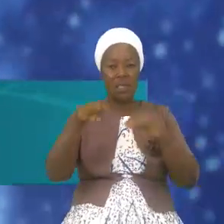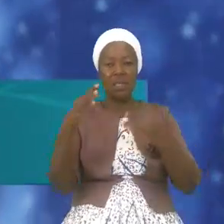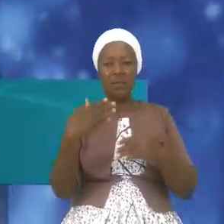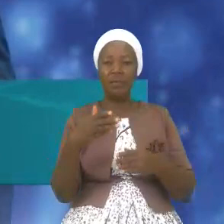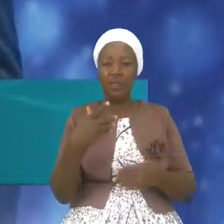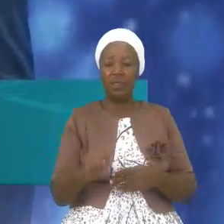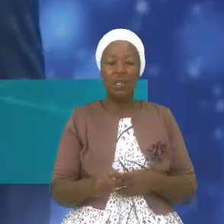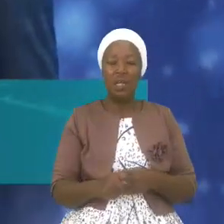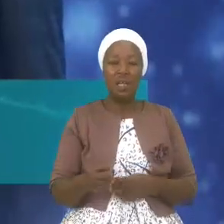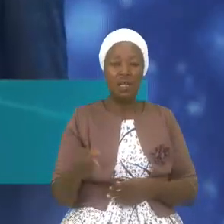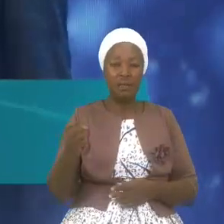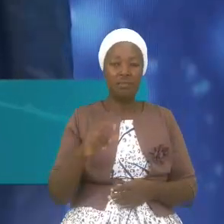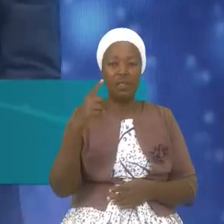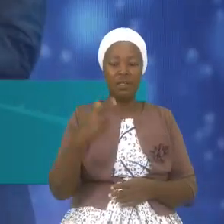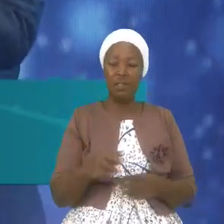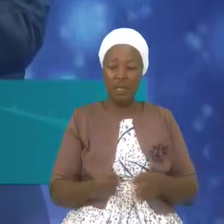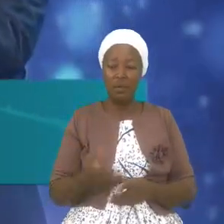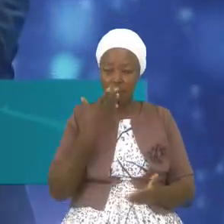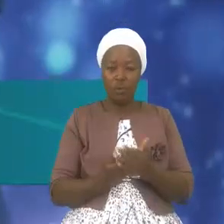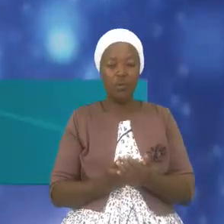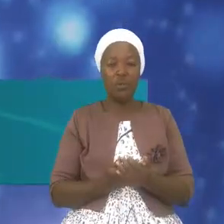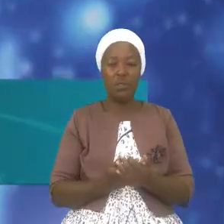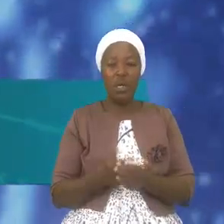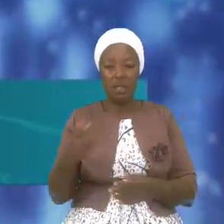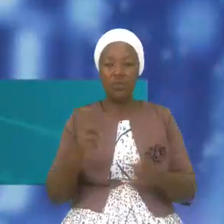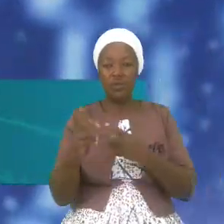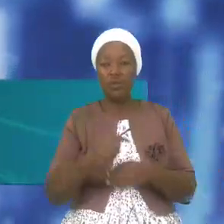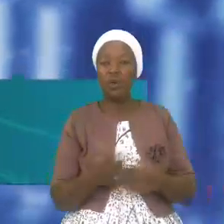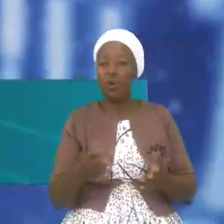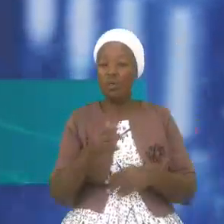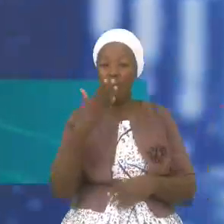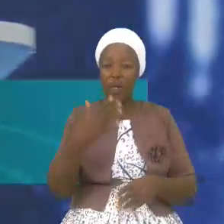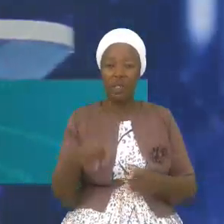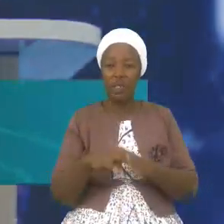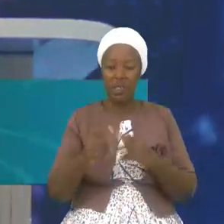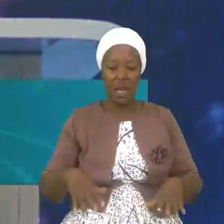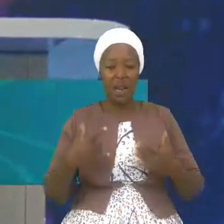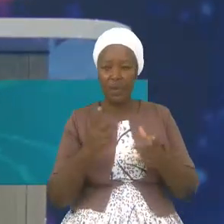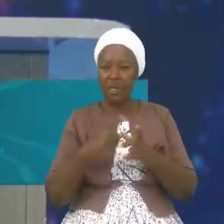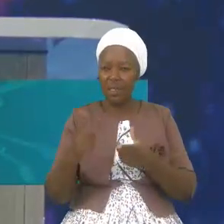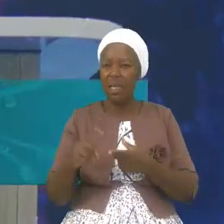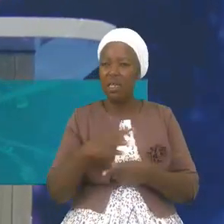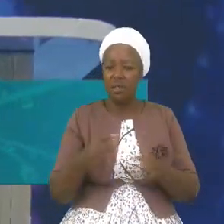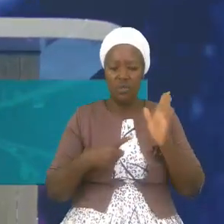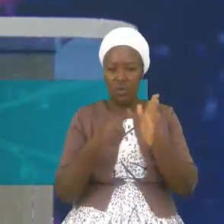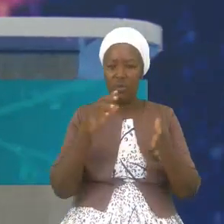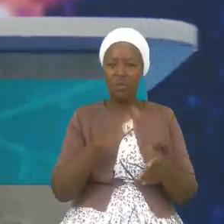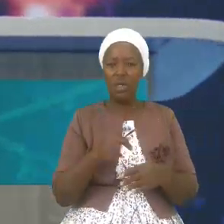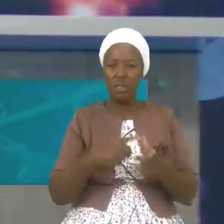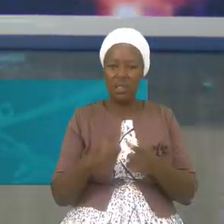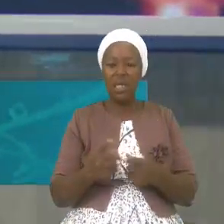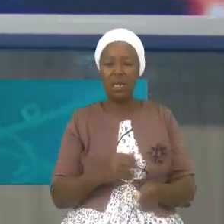And he manifested an awful or strange profanity. Number two,